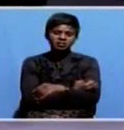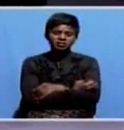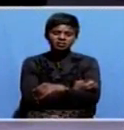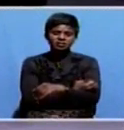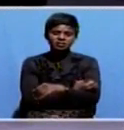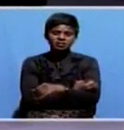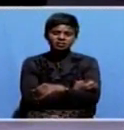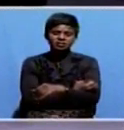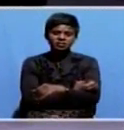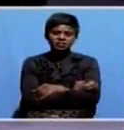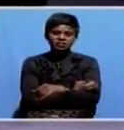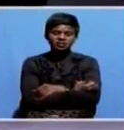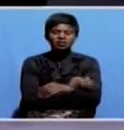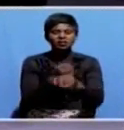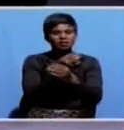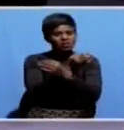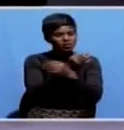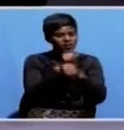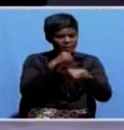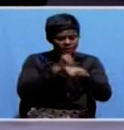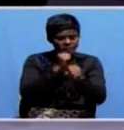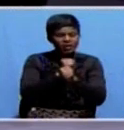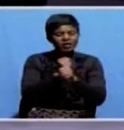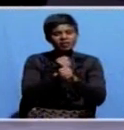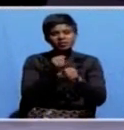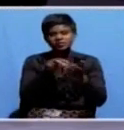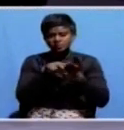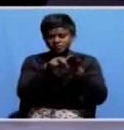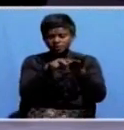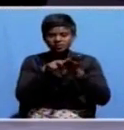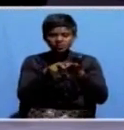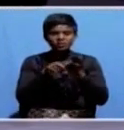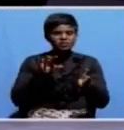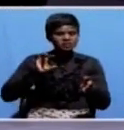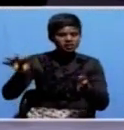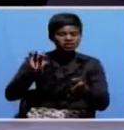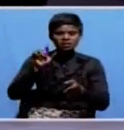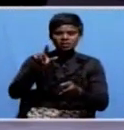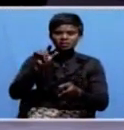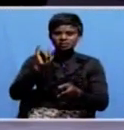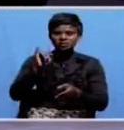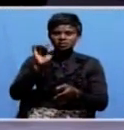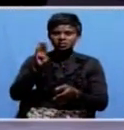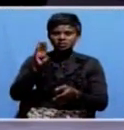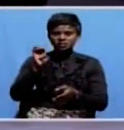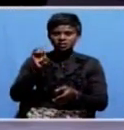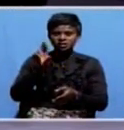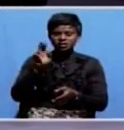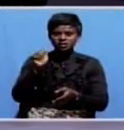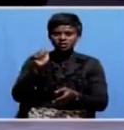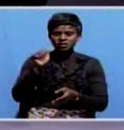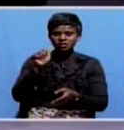for liberalizing the transport sector. He used to say, the buses